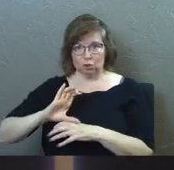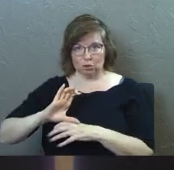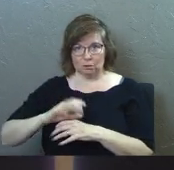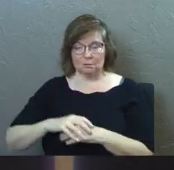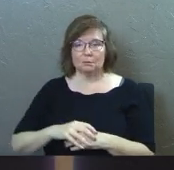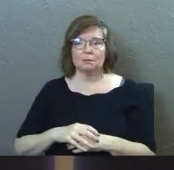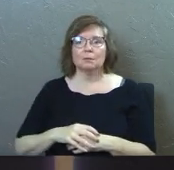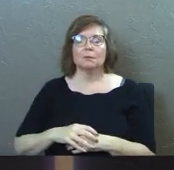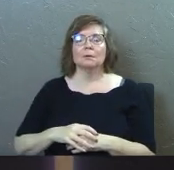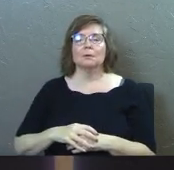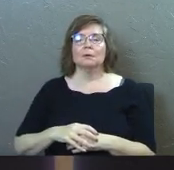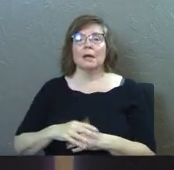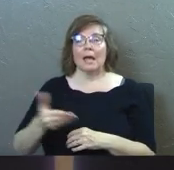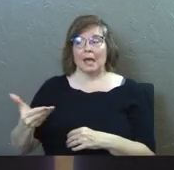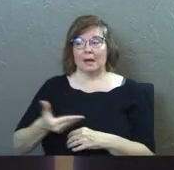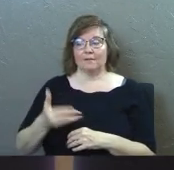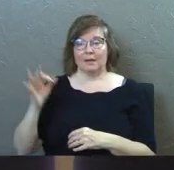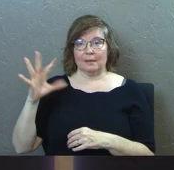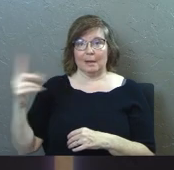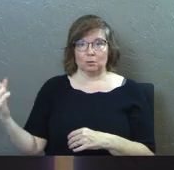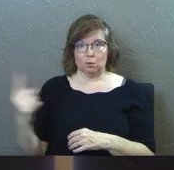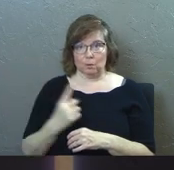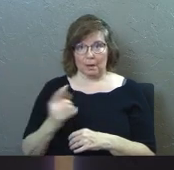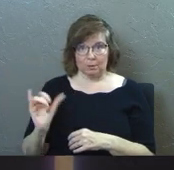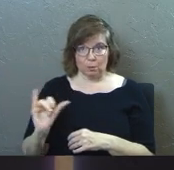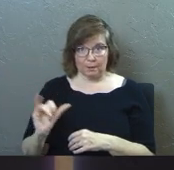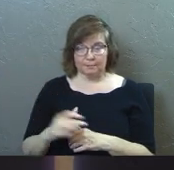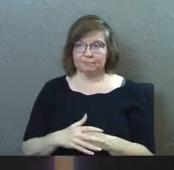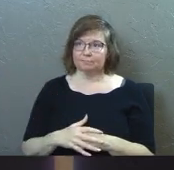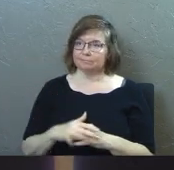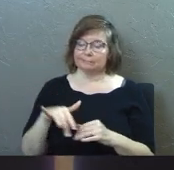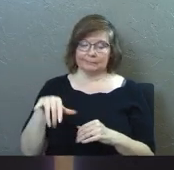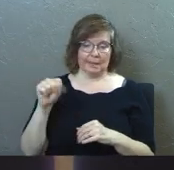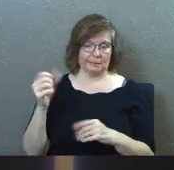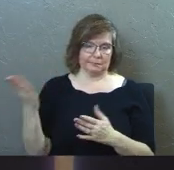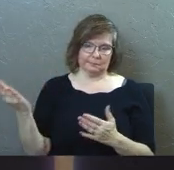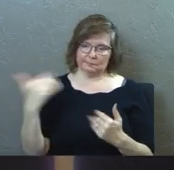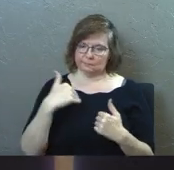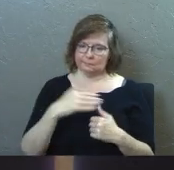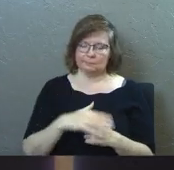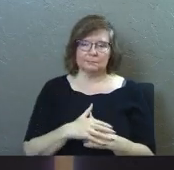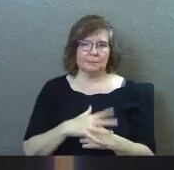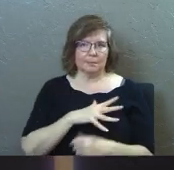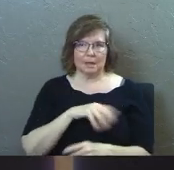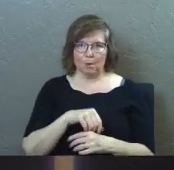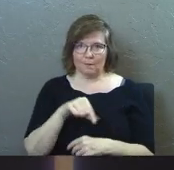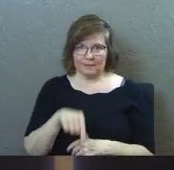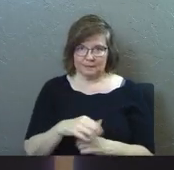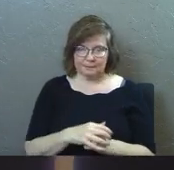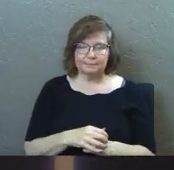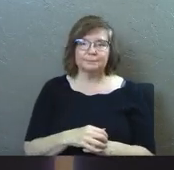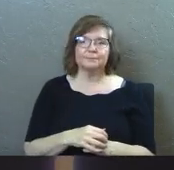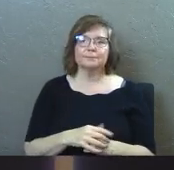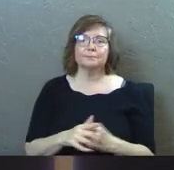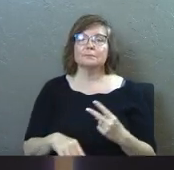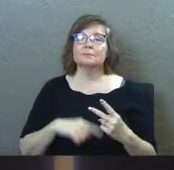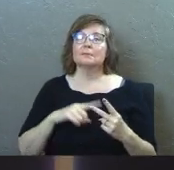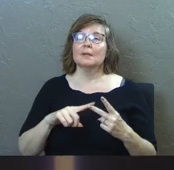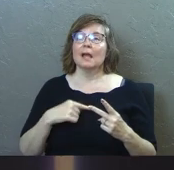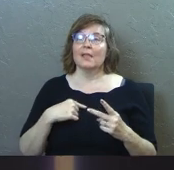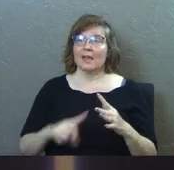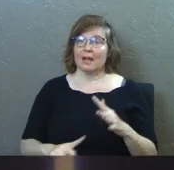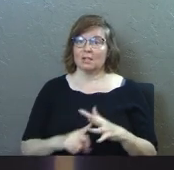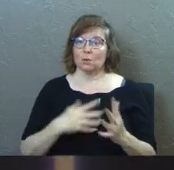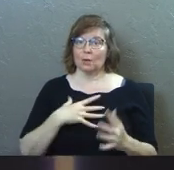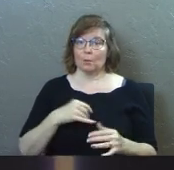church and invited their pastors to come as well. We're like, absolutely, come on, be part of this. And then I